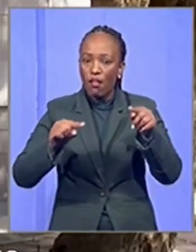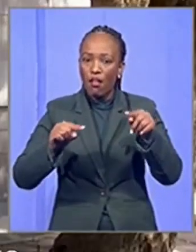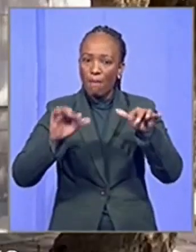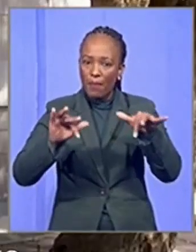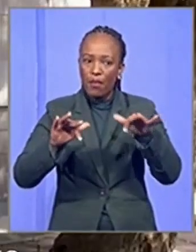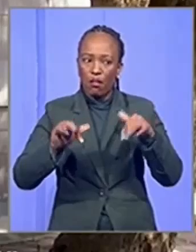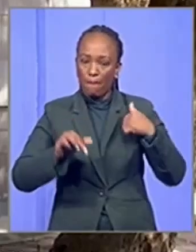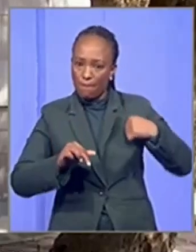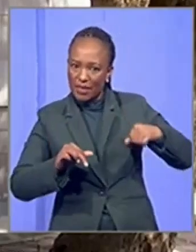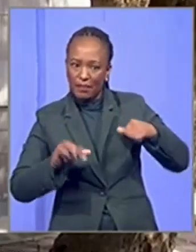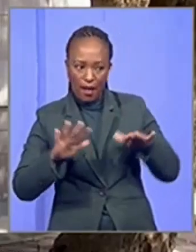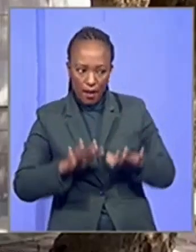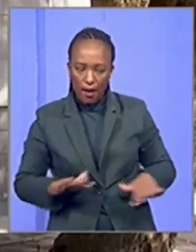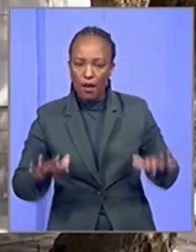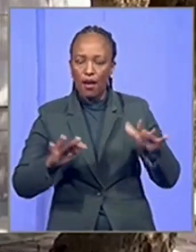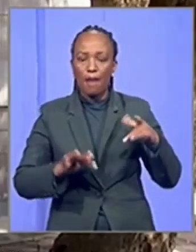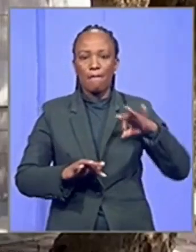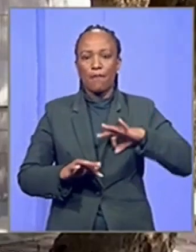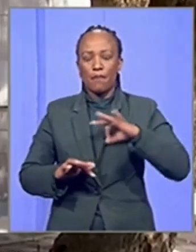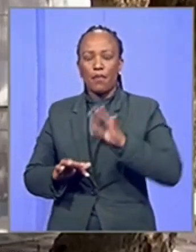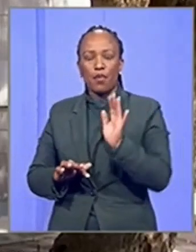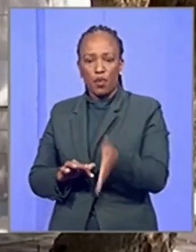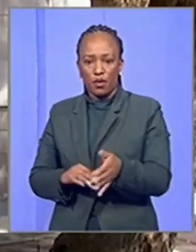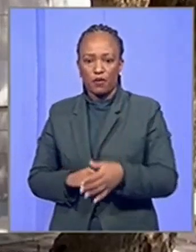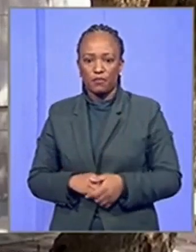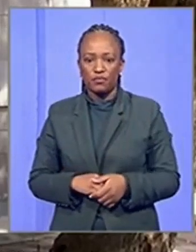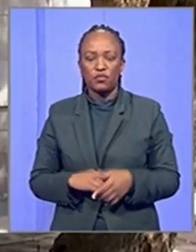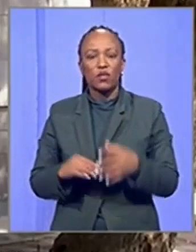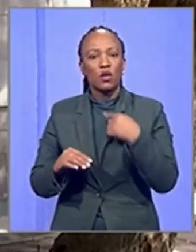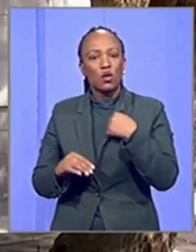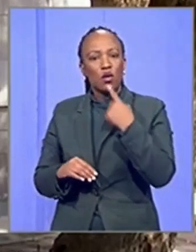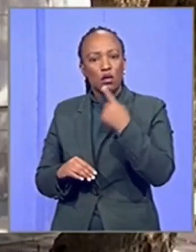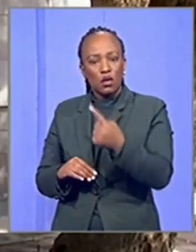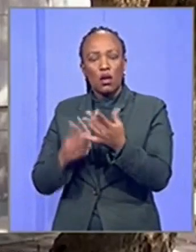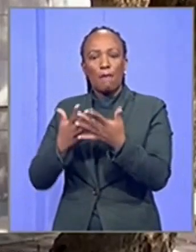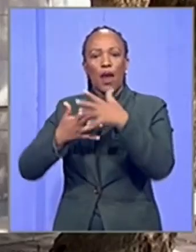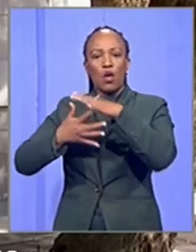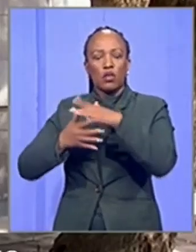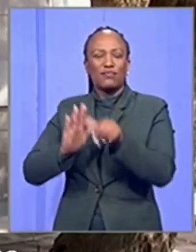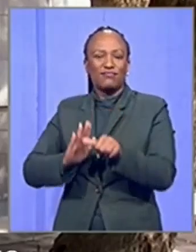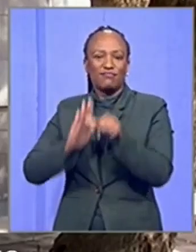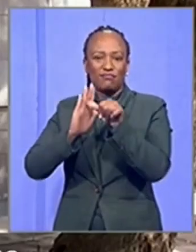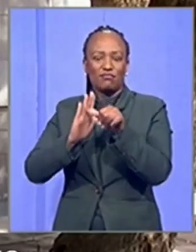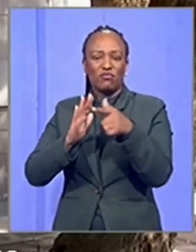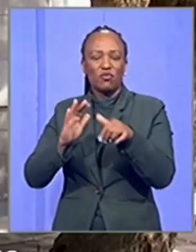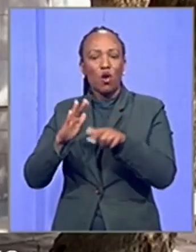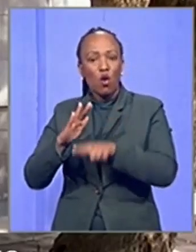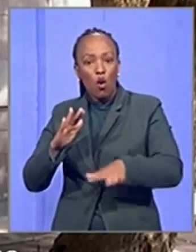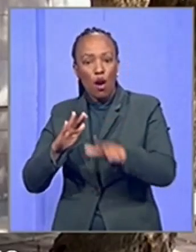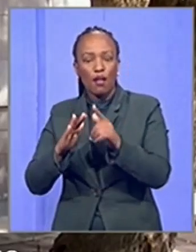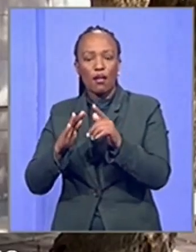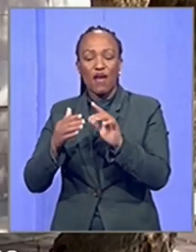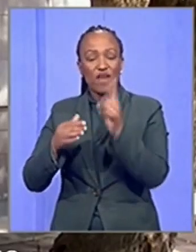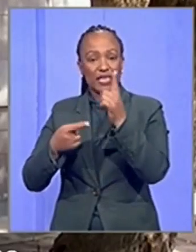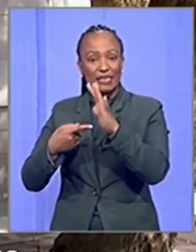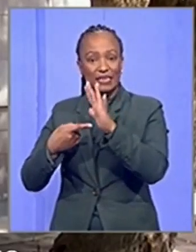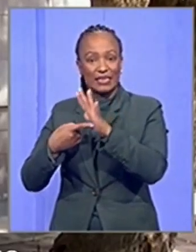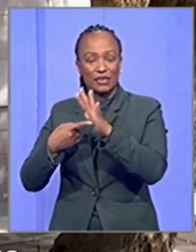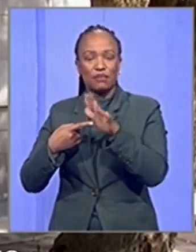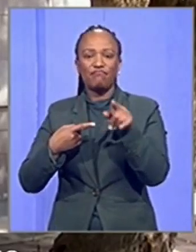Re buile hore priority ya rona ya pele ke infrastructure ke local economic development